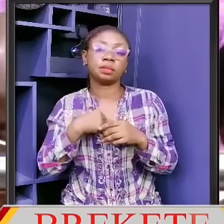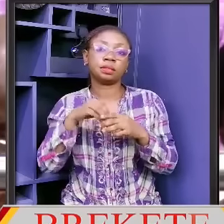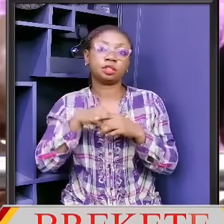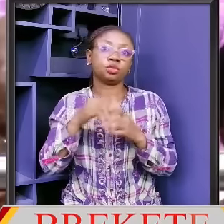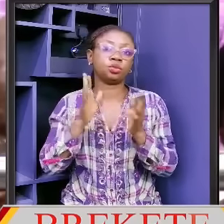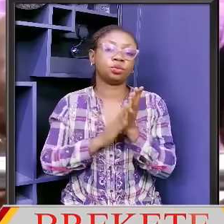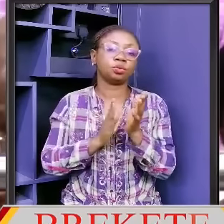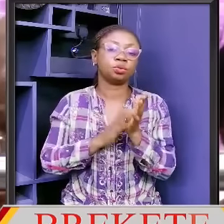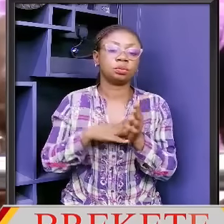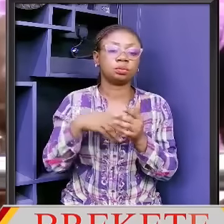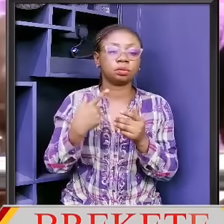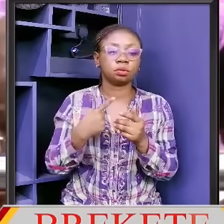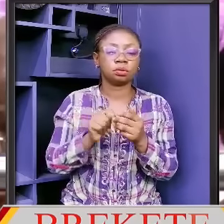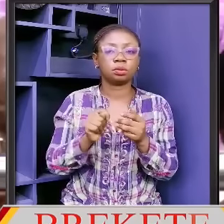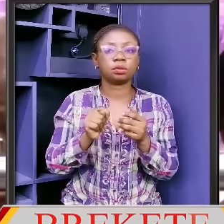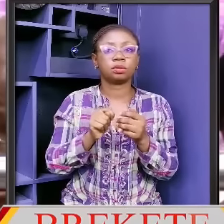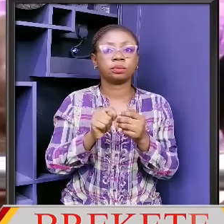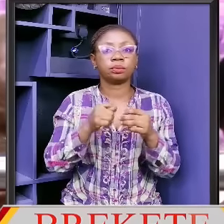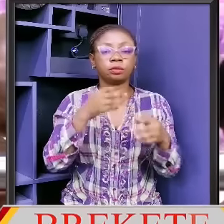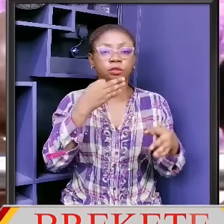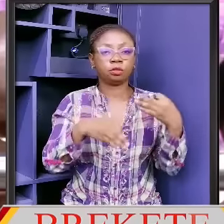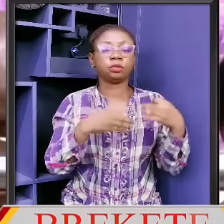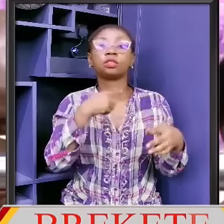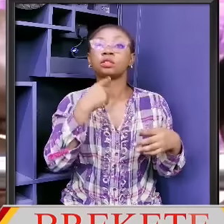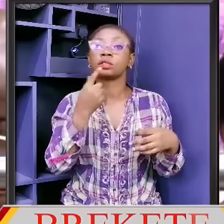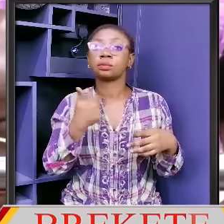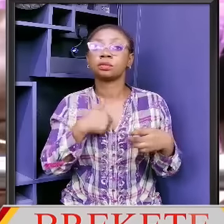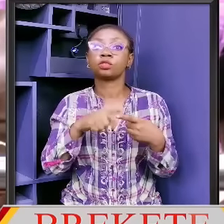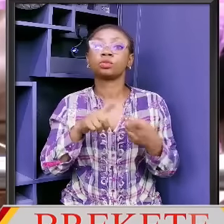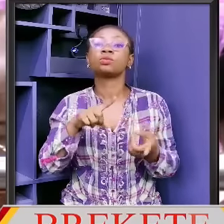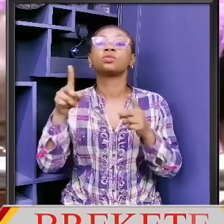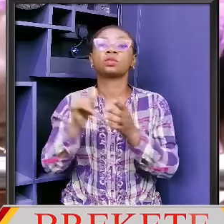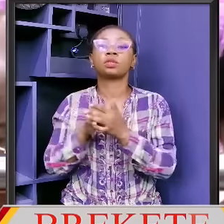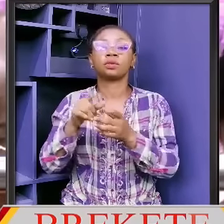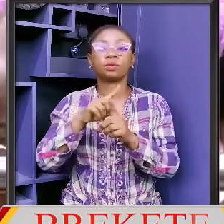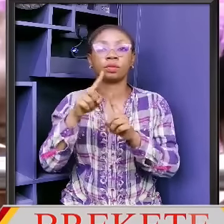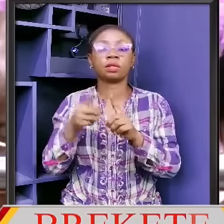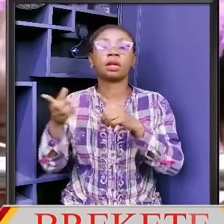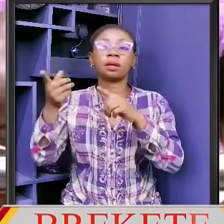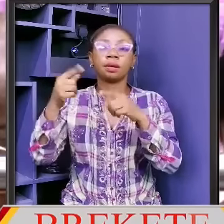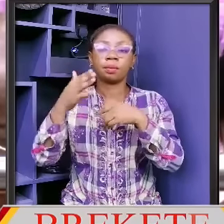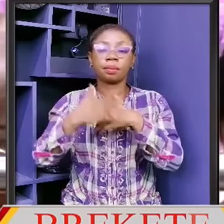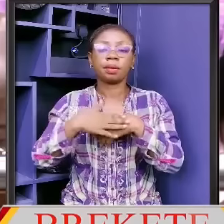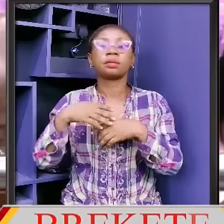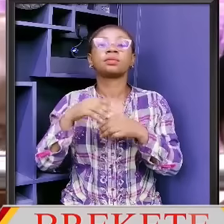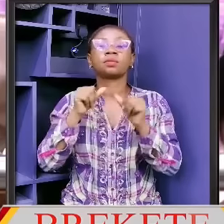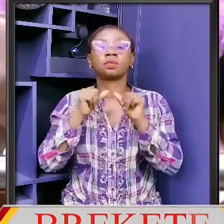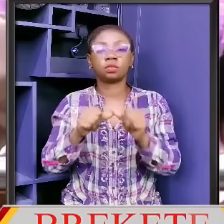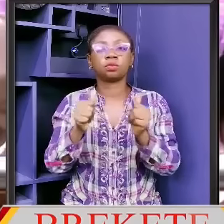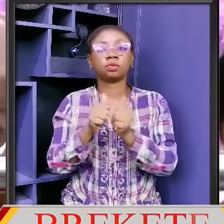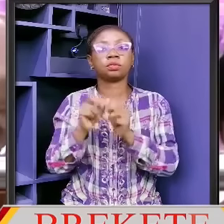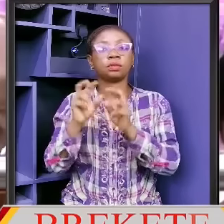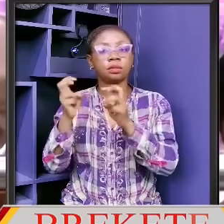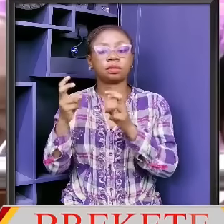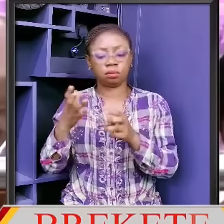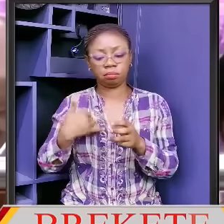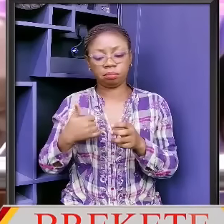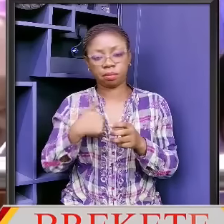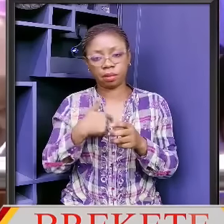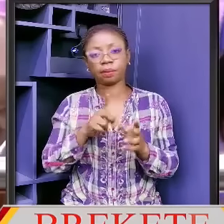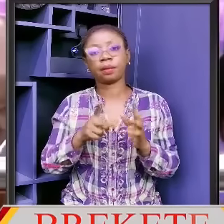me, say make I go. Say when I come back, then we'll continue with the matter. I say, okay, no problem. I can't go. After I don't